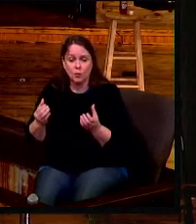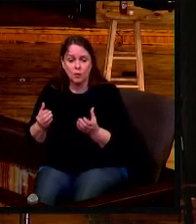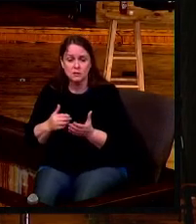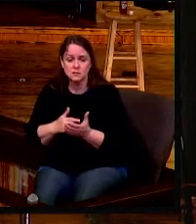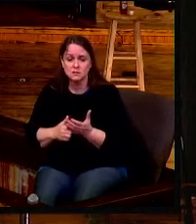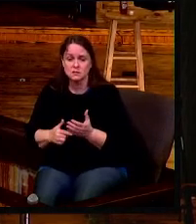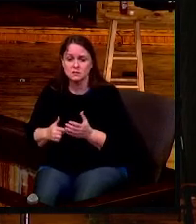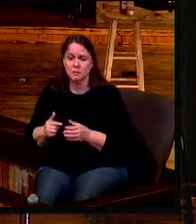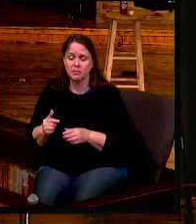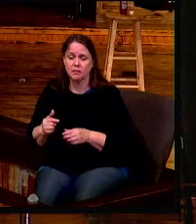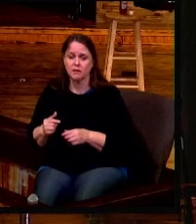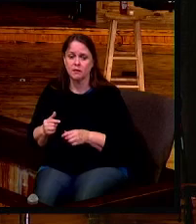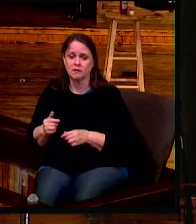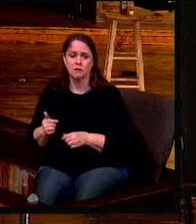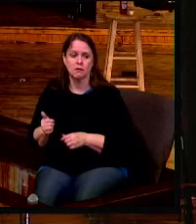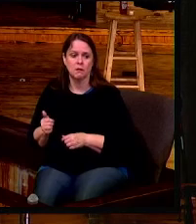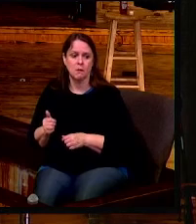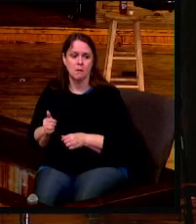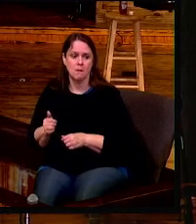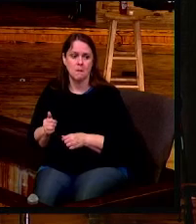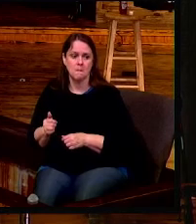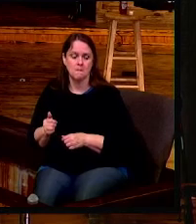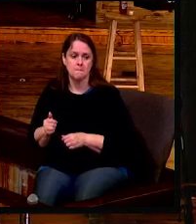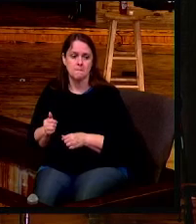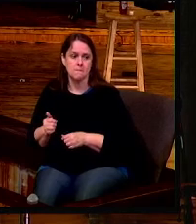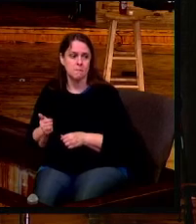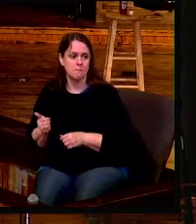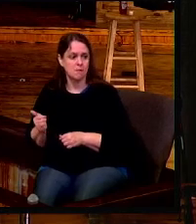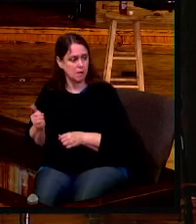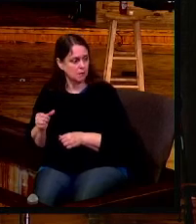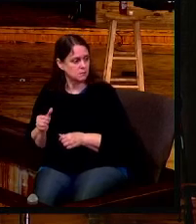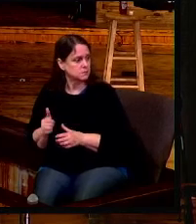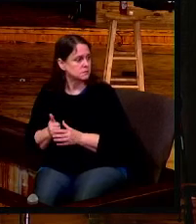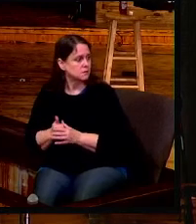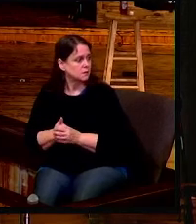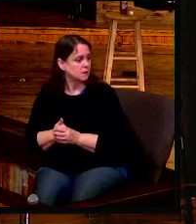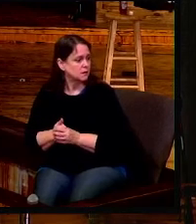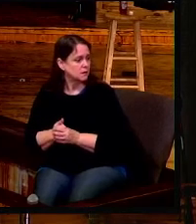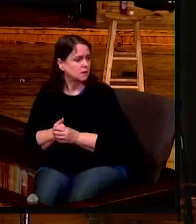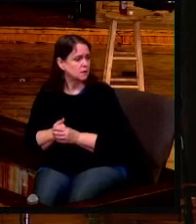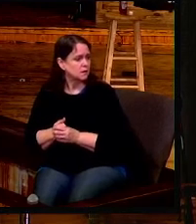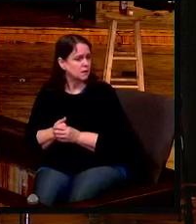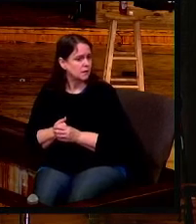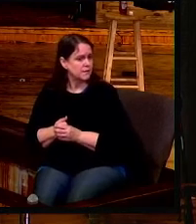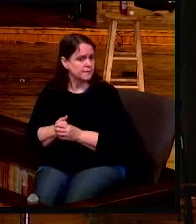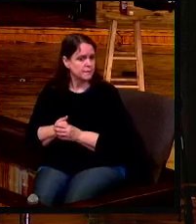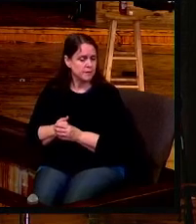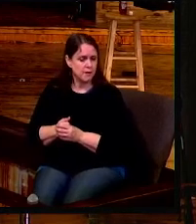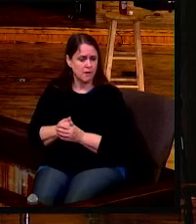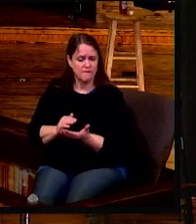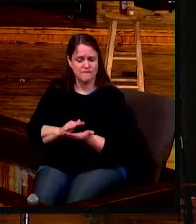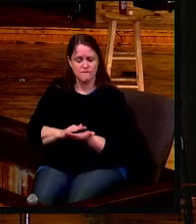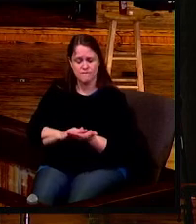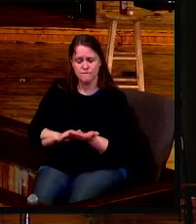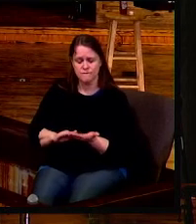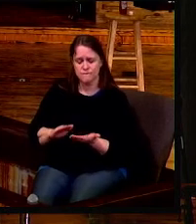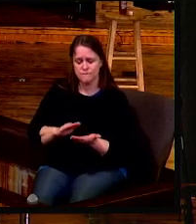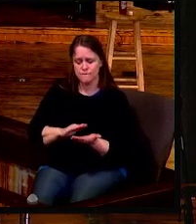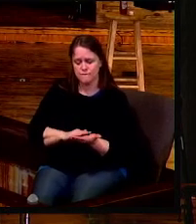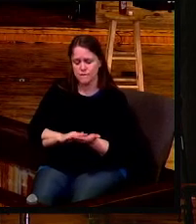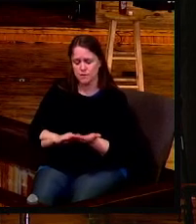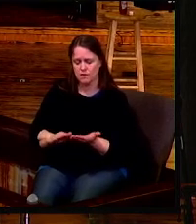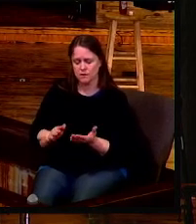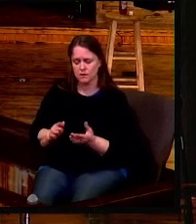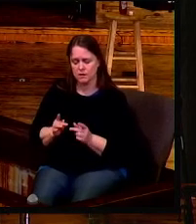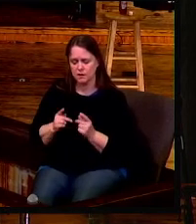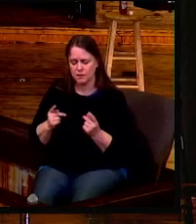another brother or sister in Christ. And so what does it say at the end? If you have anything against someone, forgive. Only then your